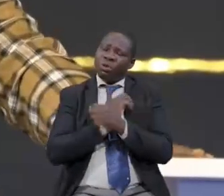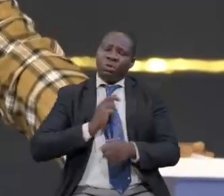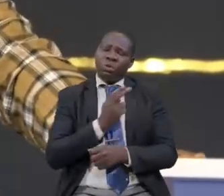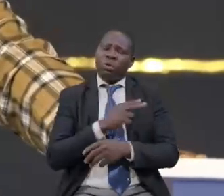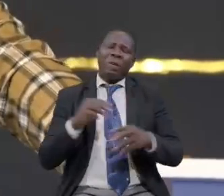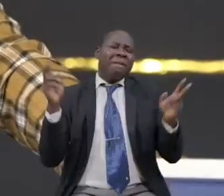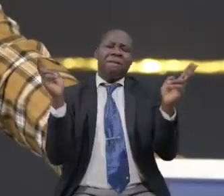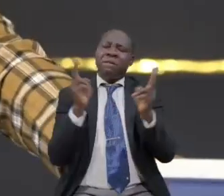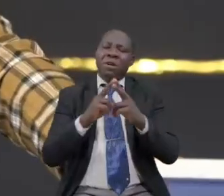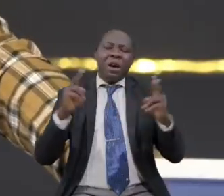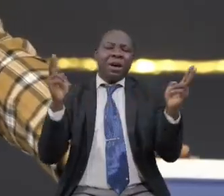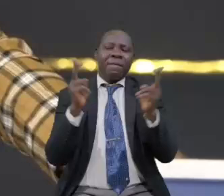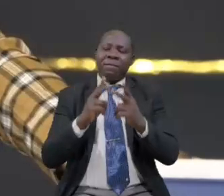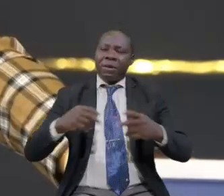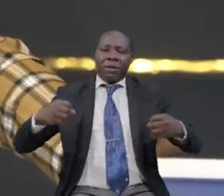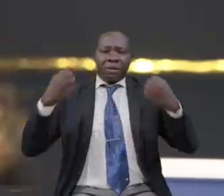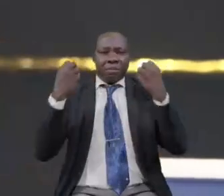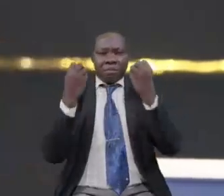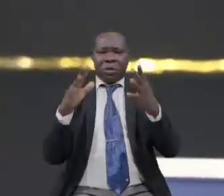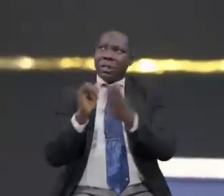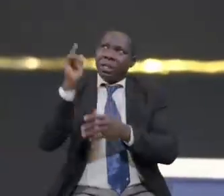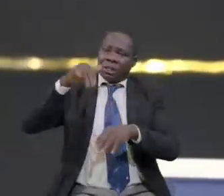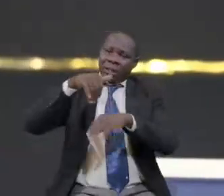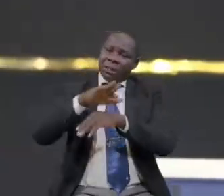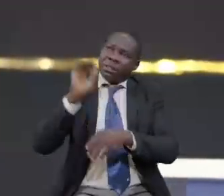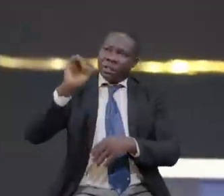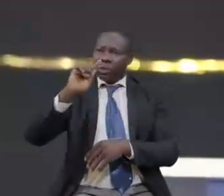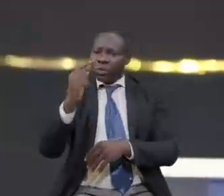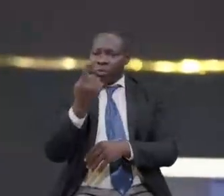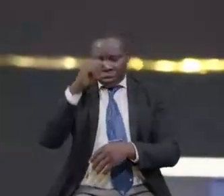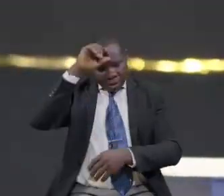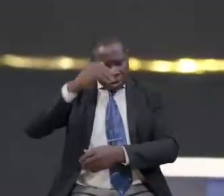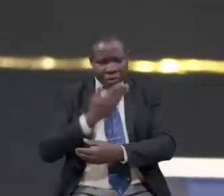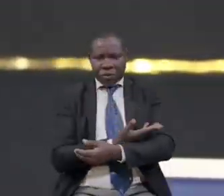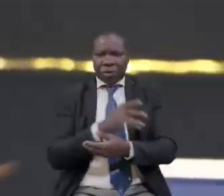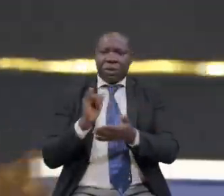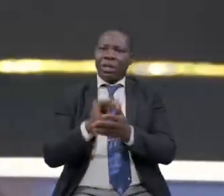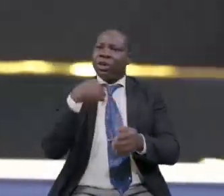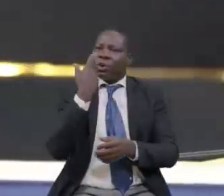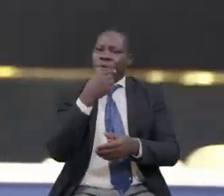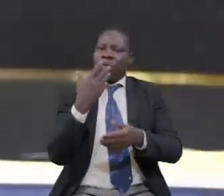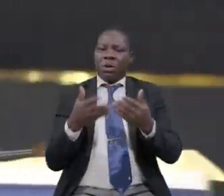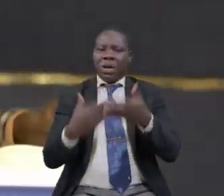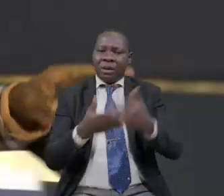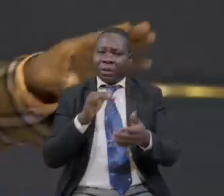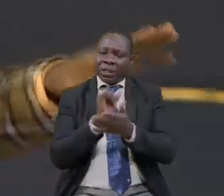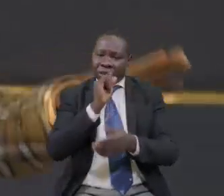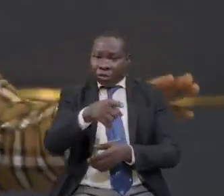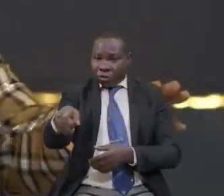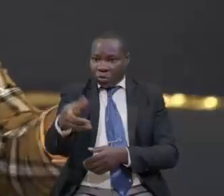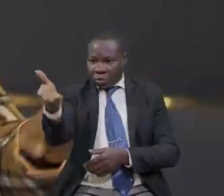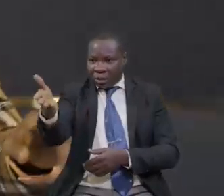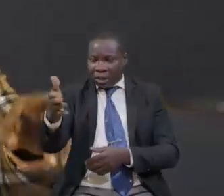his only begotten Son, that whosoever, that's you there, whosoever, that's him